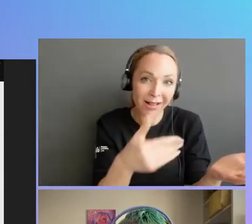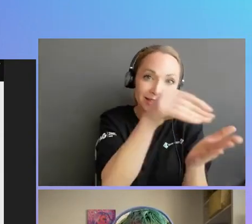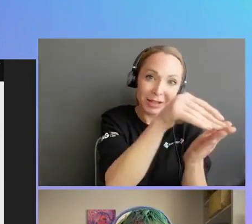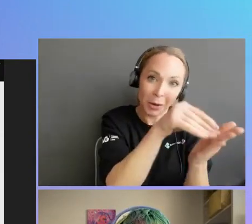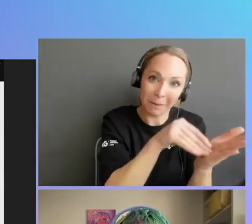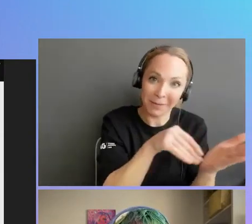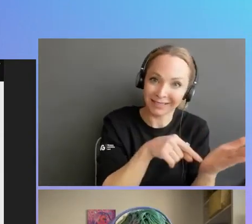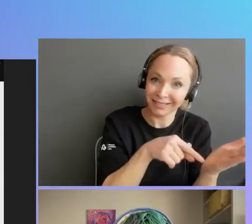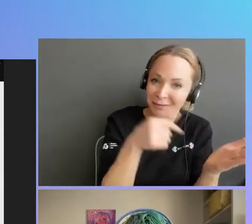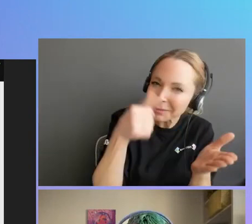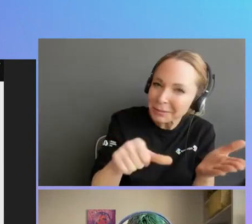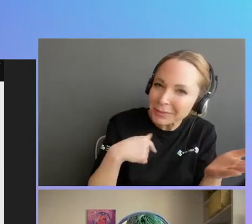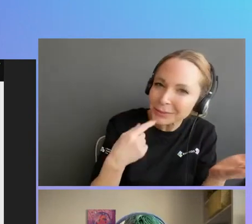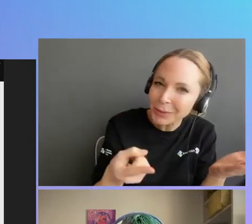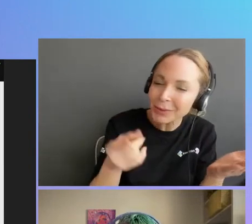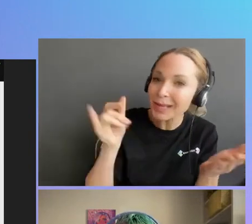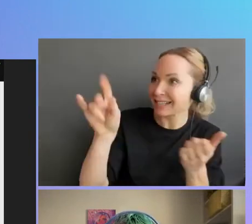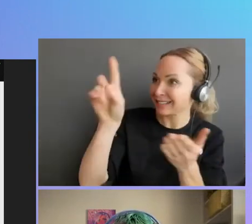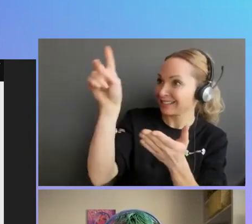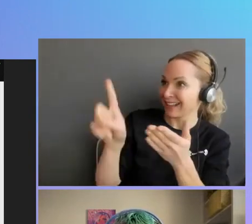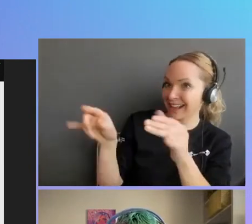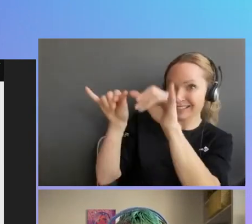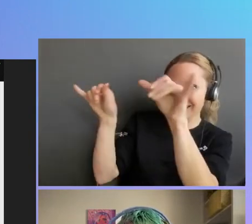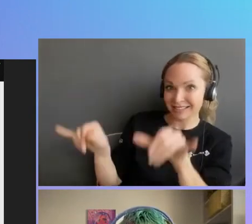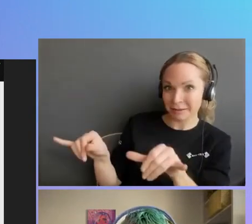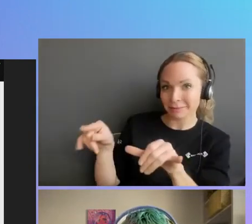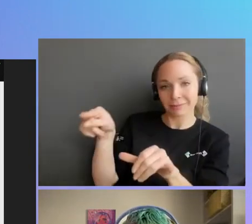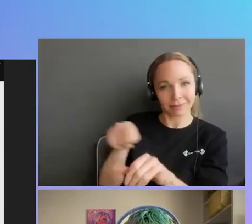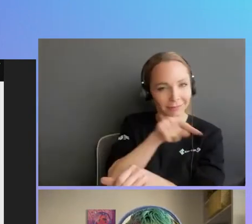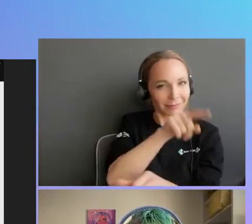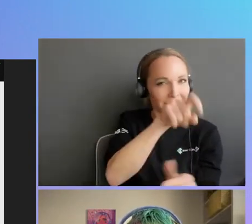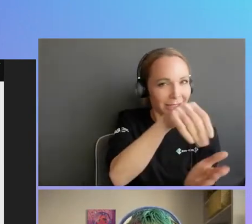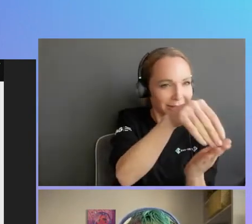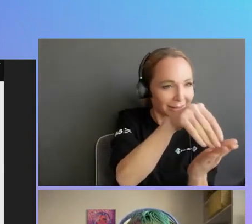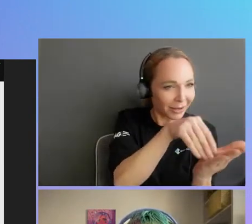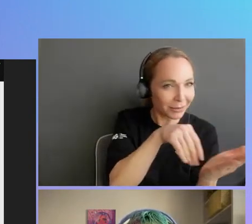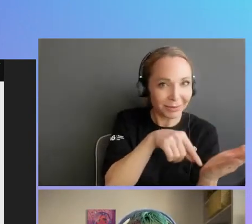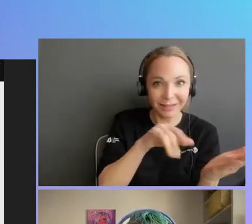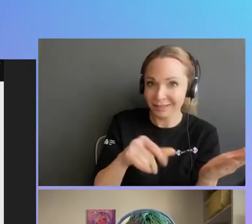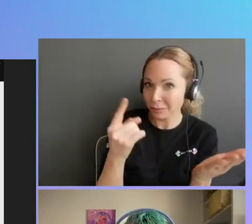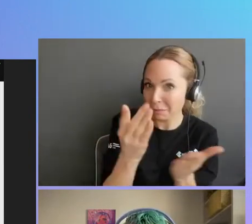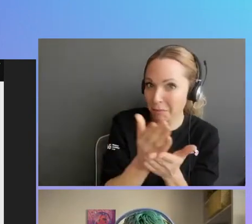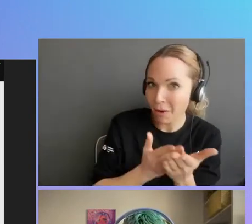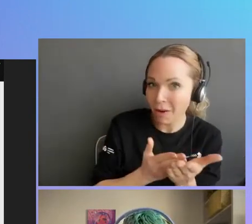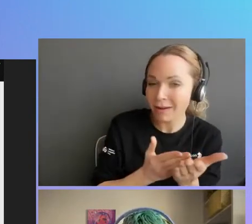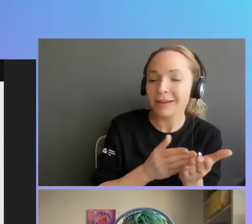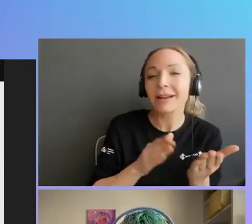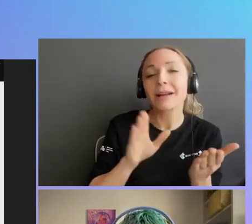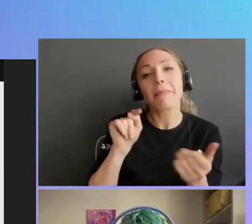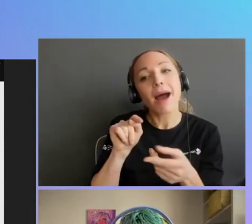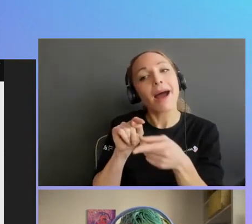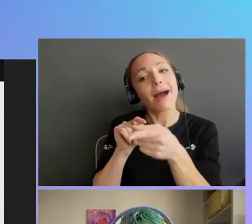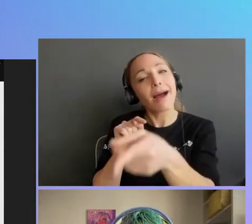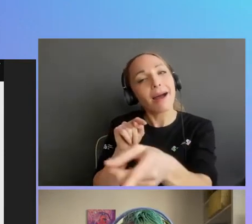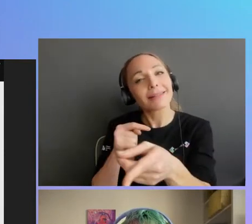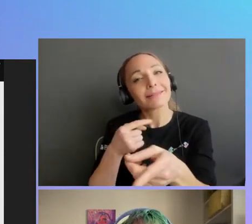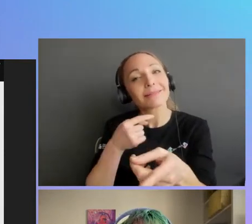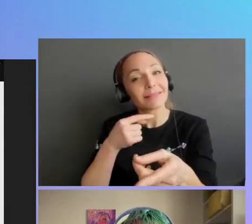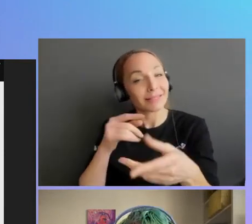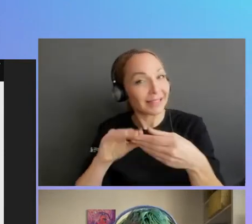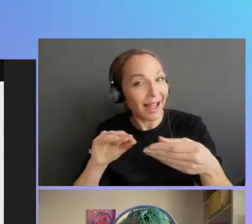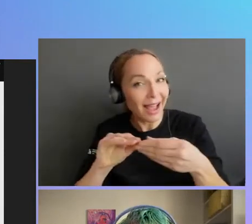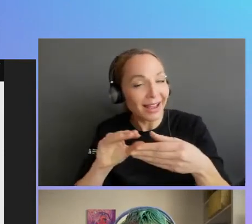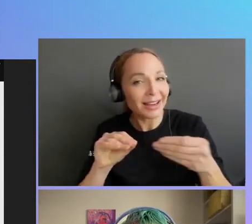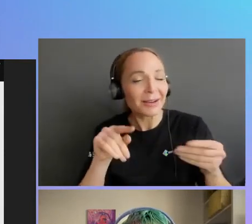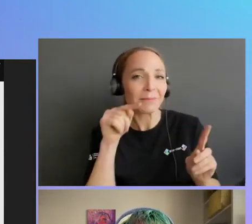the documentation for your component library. However, they make the distinction that developers can use component libraries however